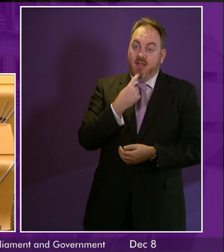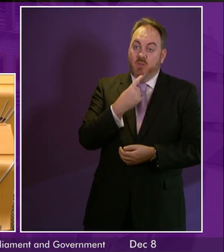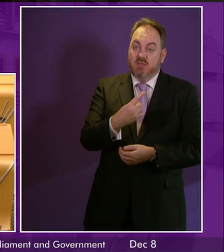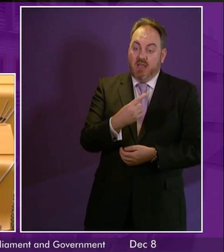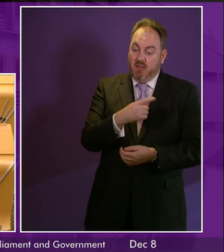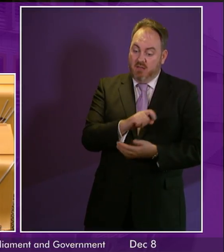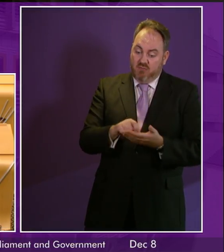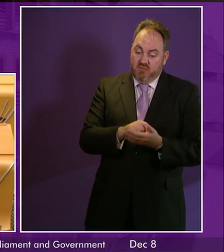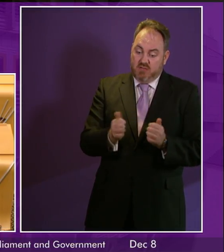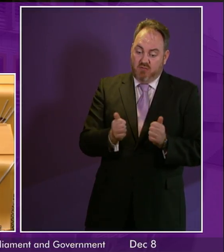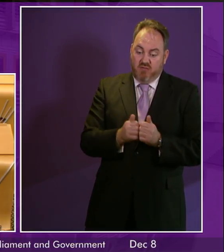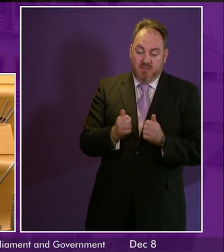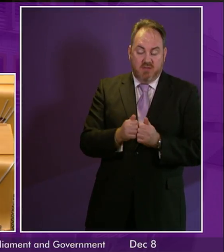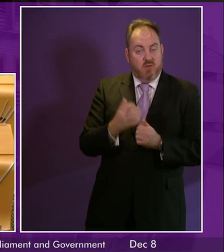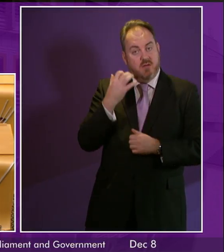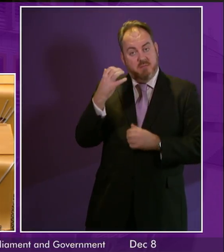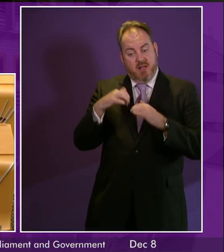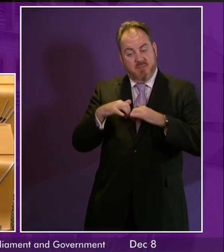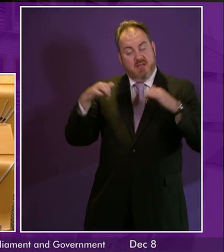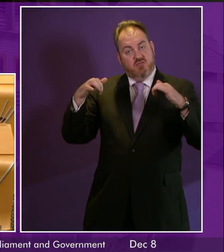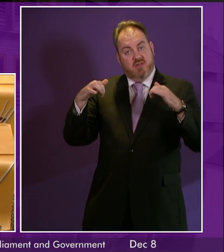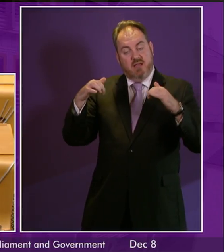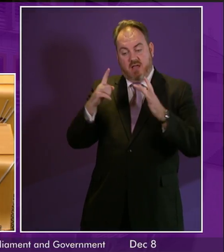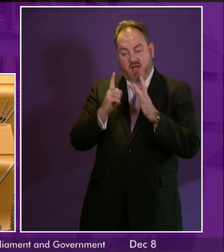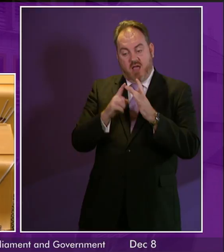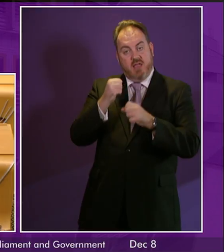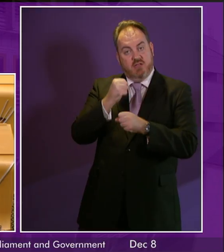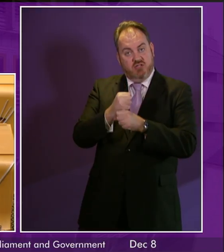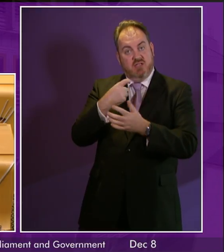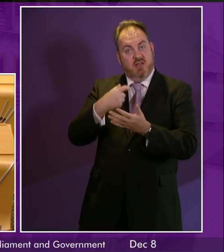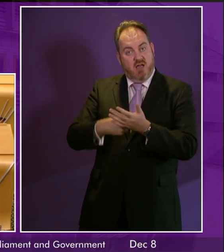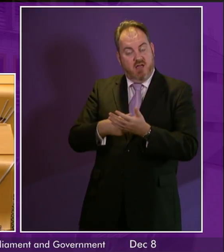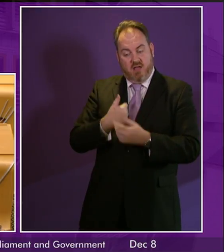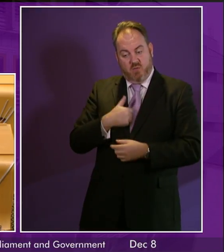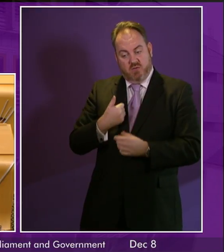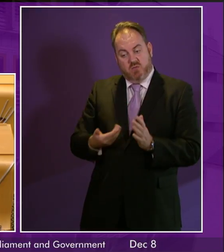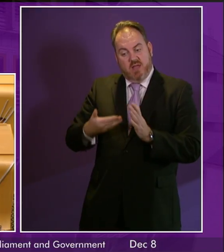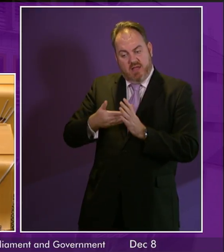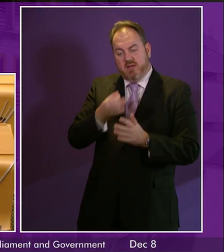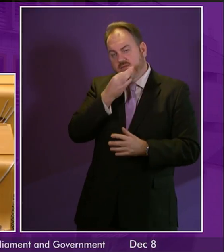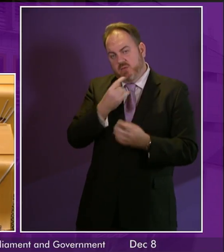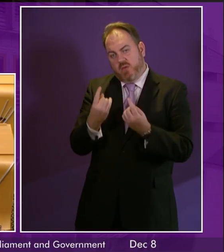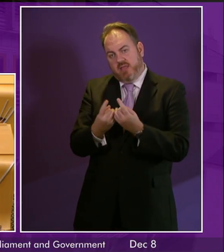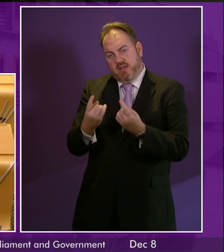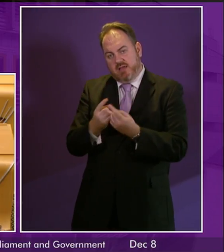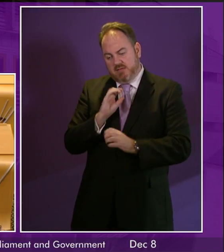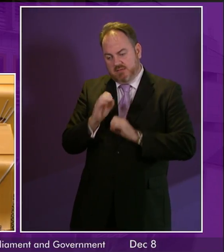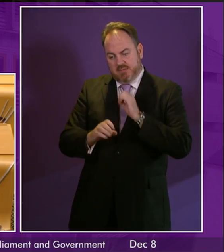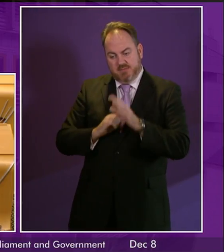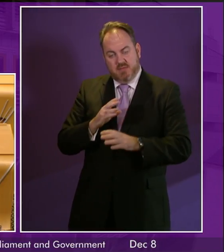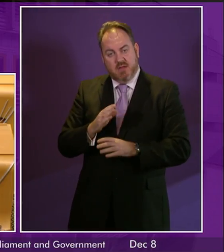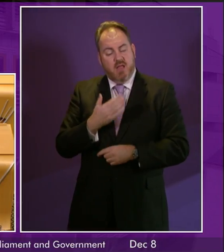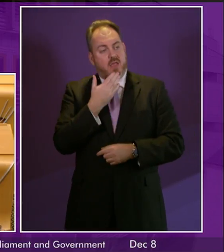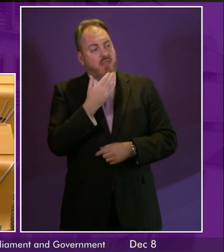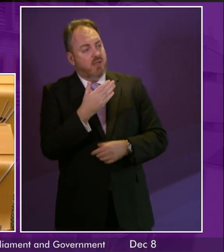on parliamentary oversight of intergovernmental relations to the Chamber this afternoon. And I'd like to thank the convener for his thoughtful